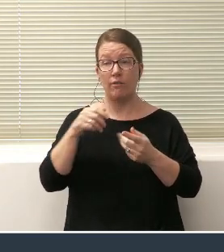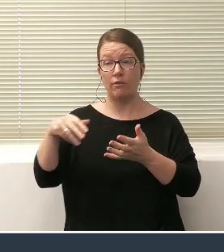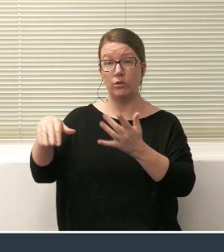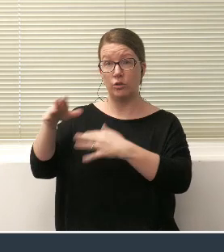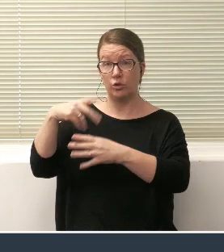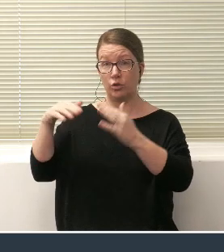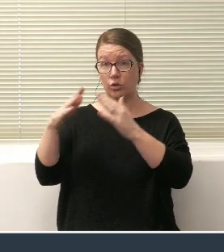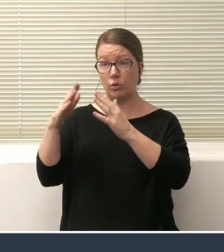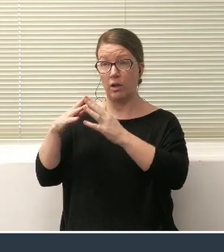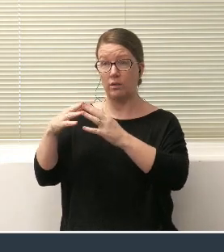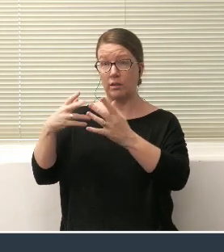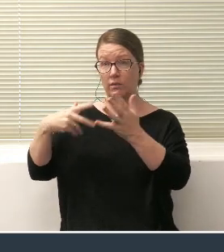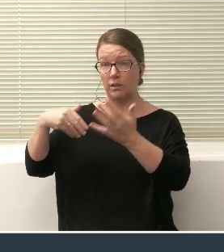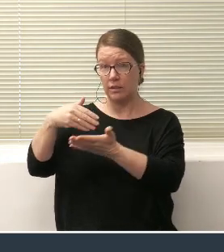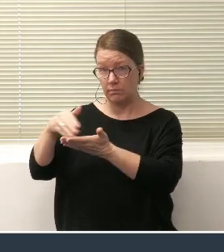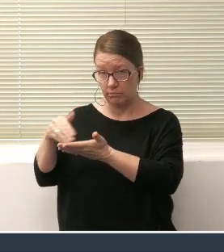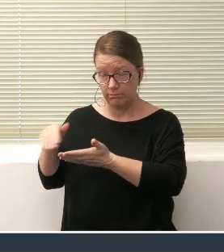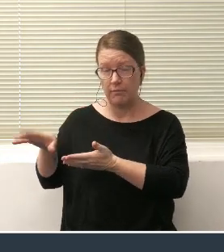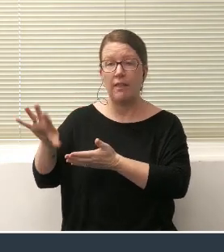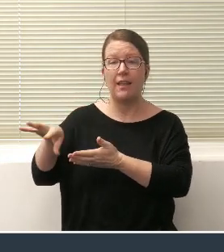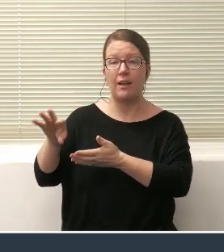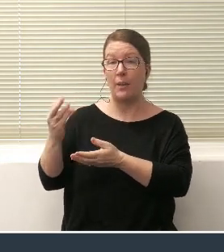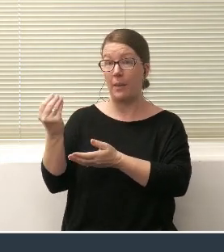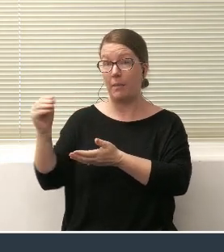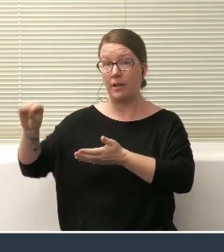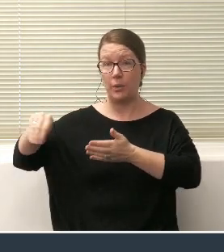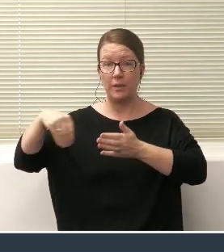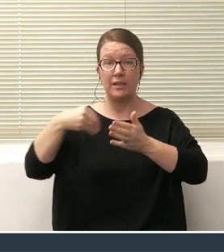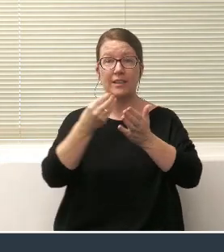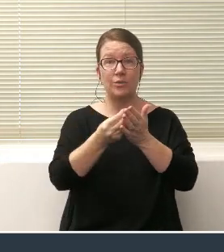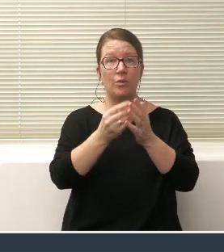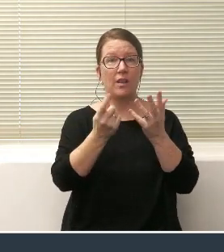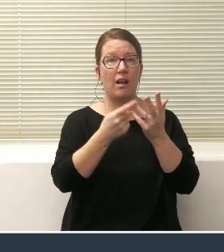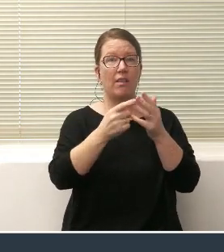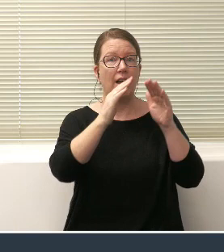that the money goes back into the rest of the housing portfolio?